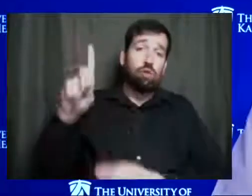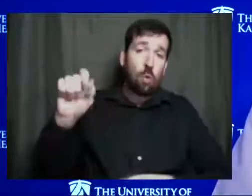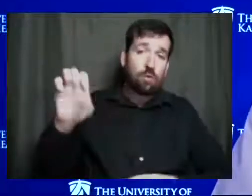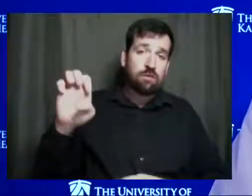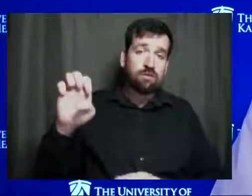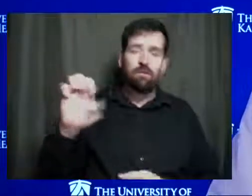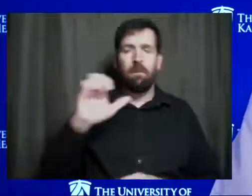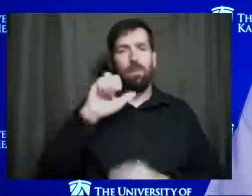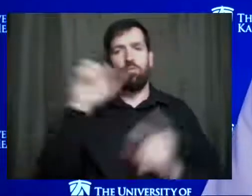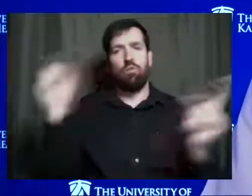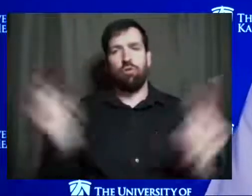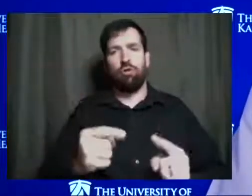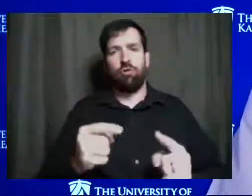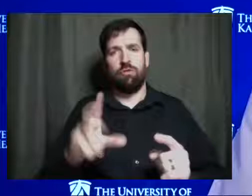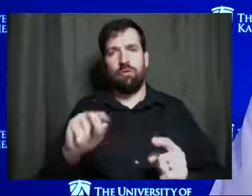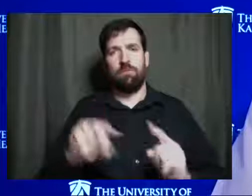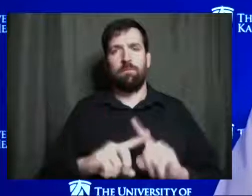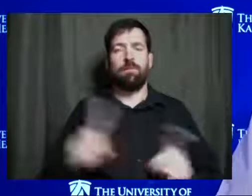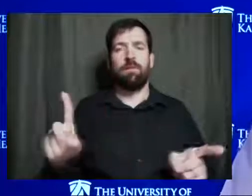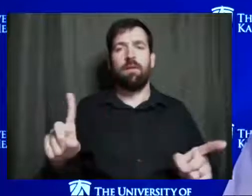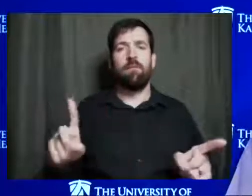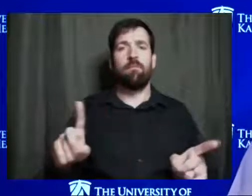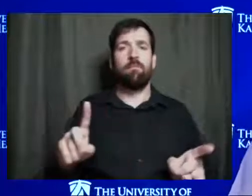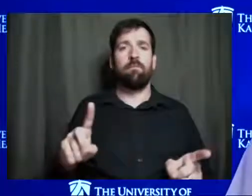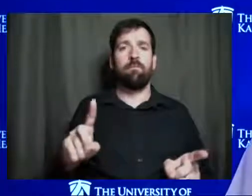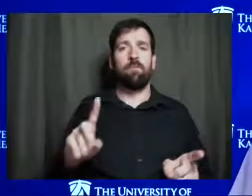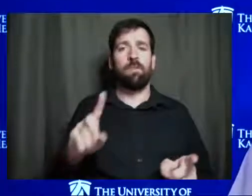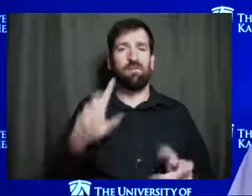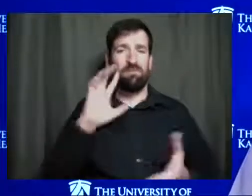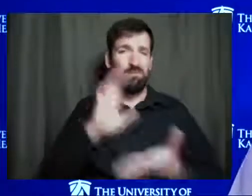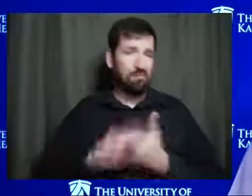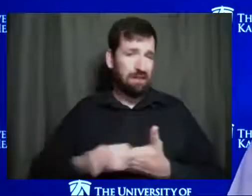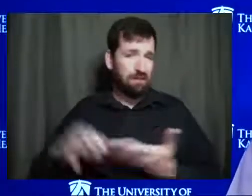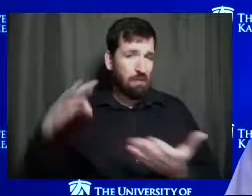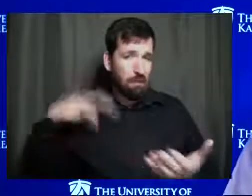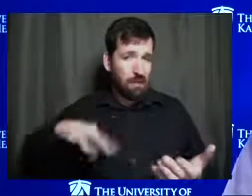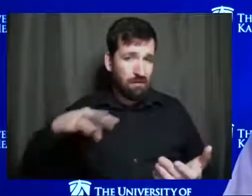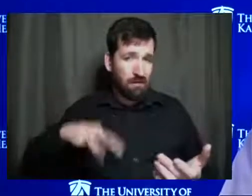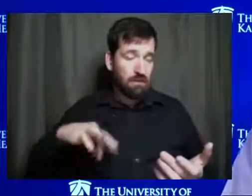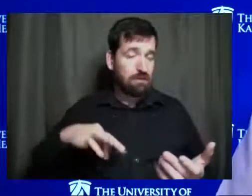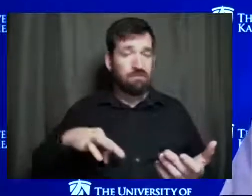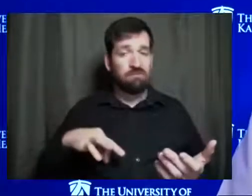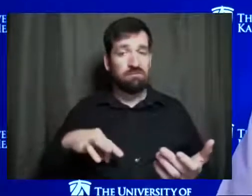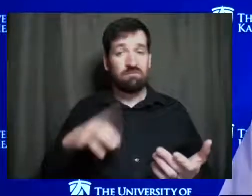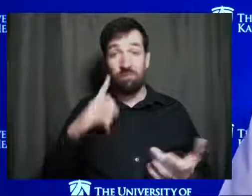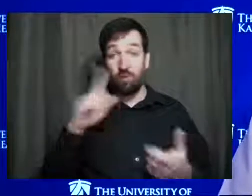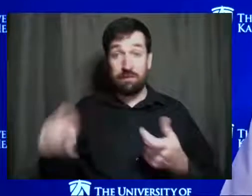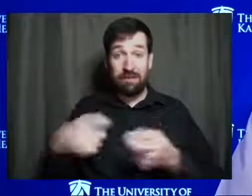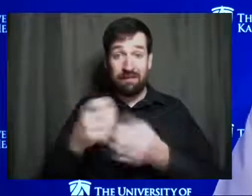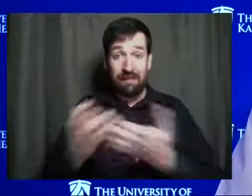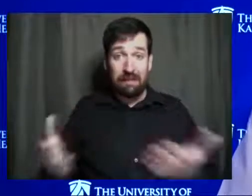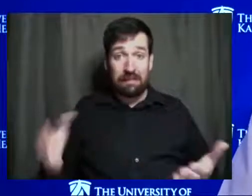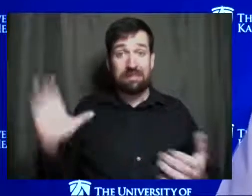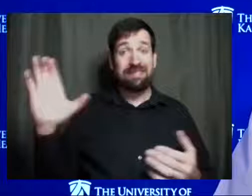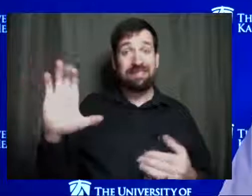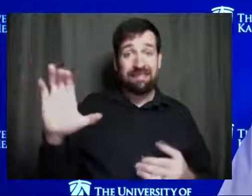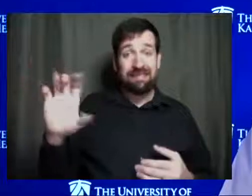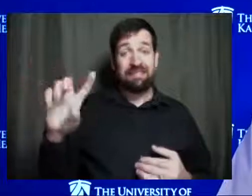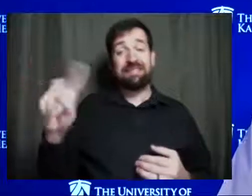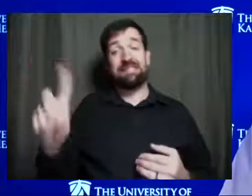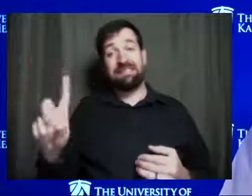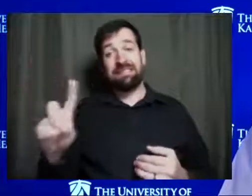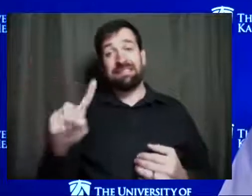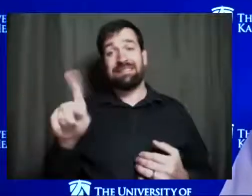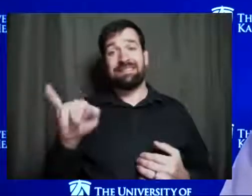harm, but I really don't believe that the benefit is there. And certainly for certain things, vitamin C, vitamin D, and zinc in